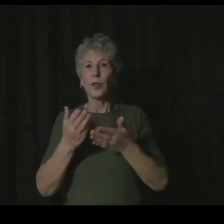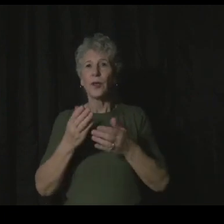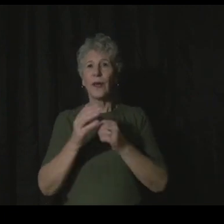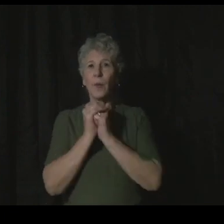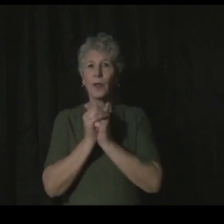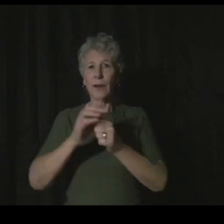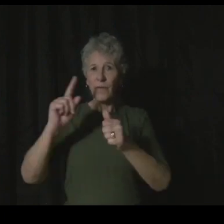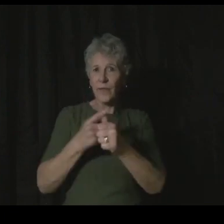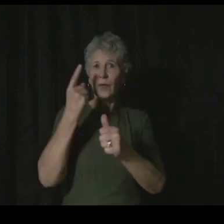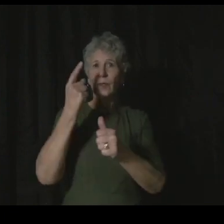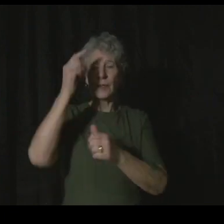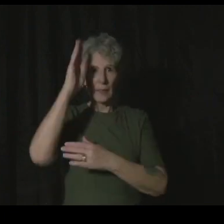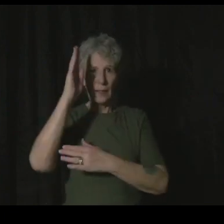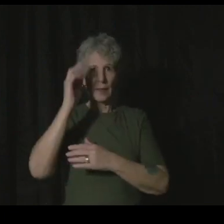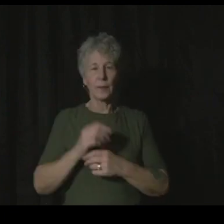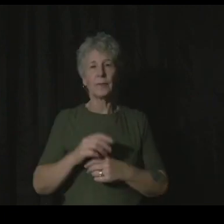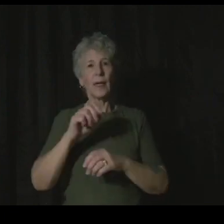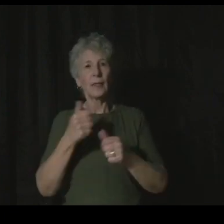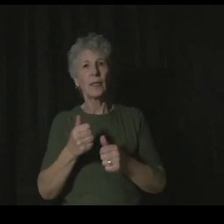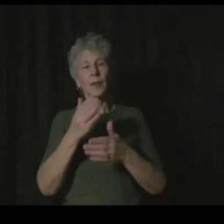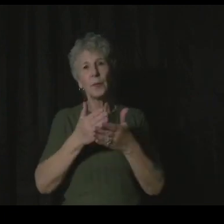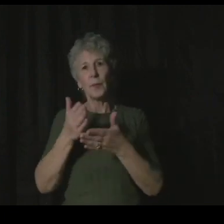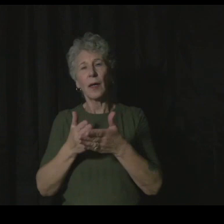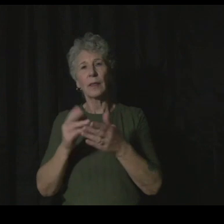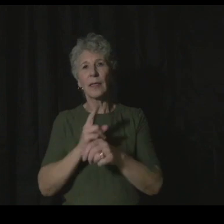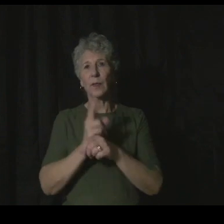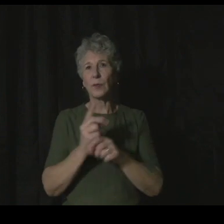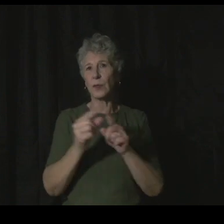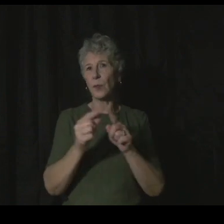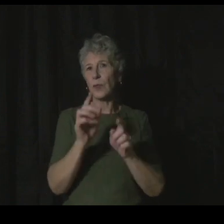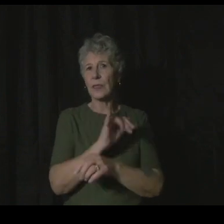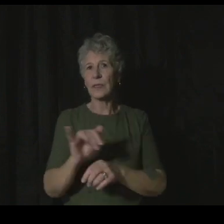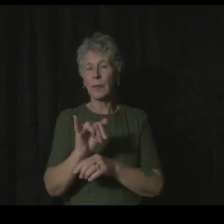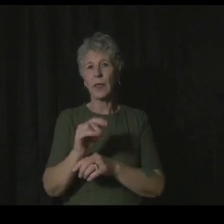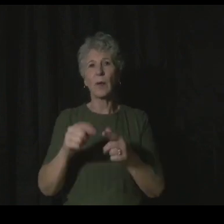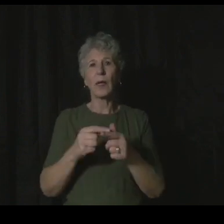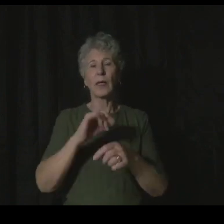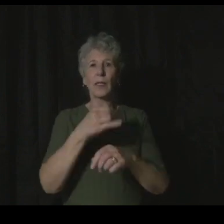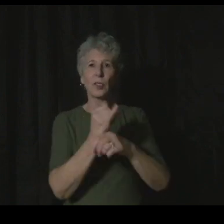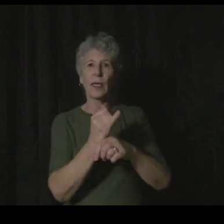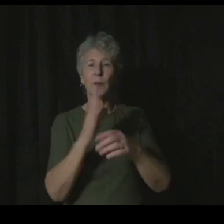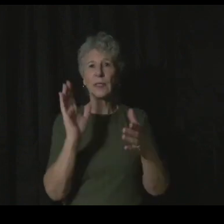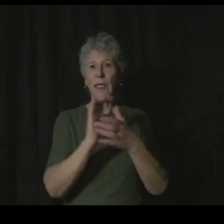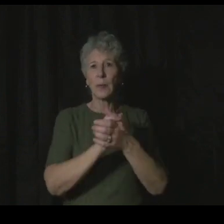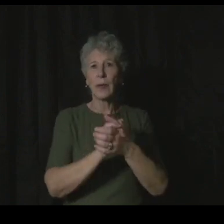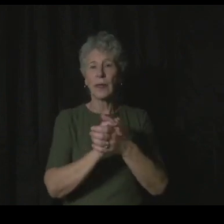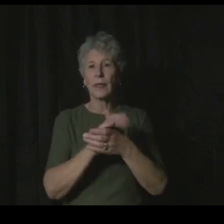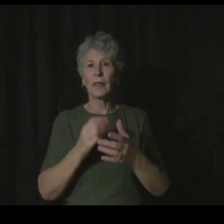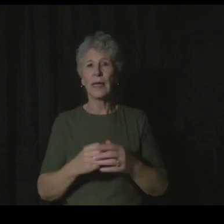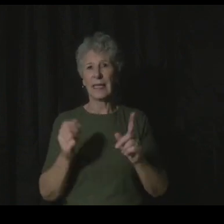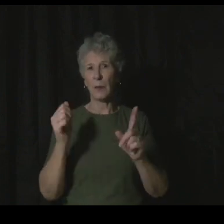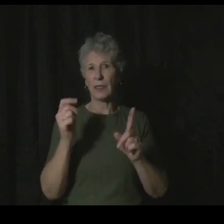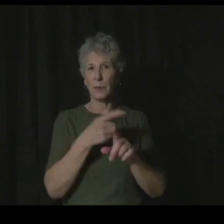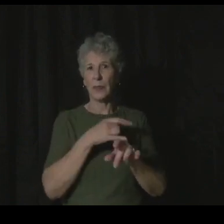Another section that uses the word in the same way is when Jacob was getting married and he got tricked with Leah, right?